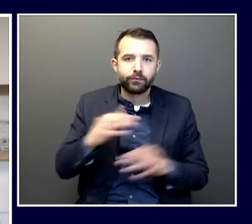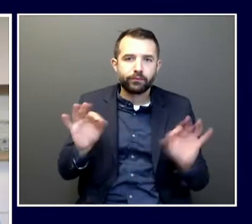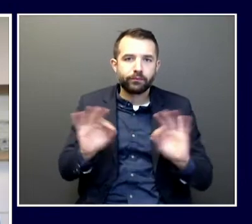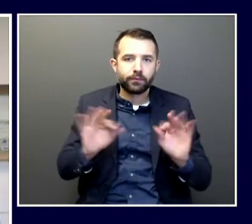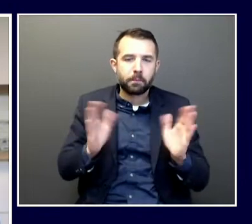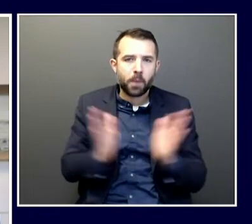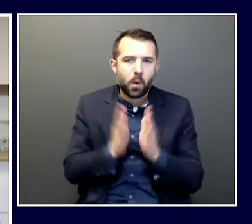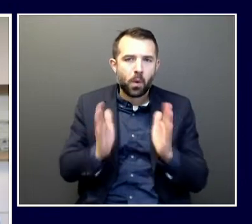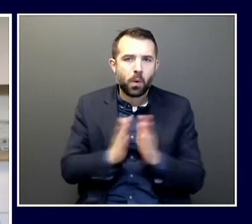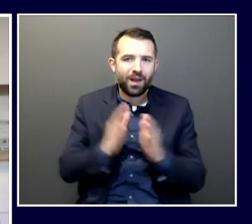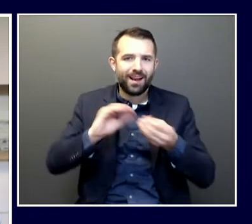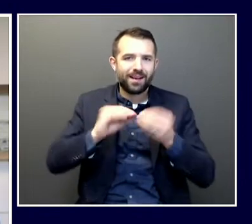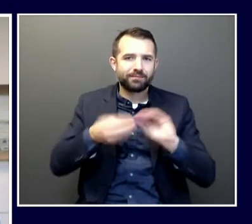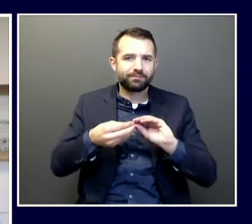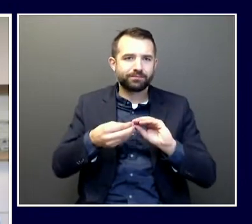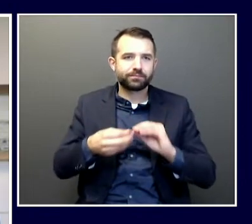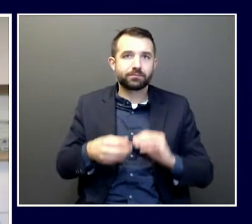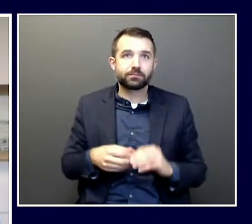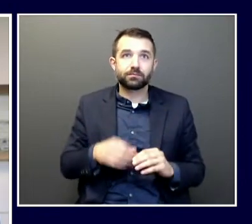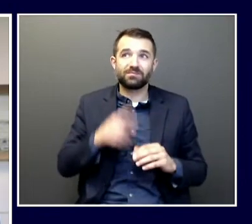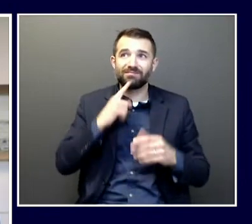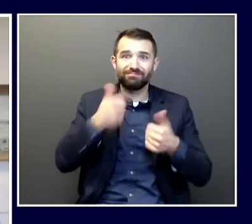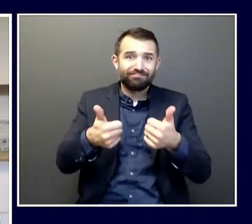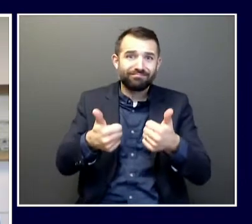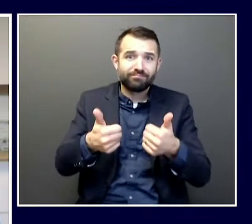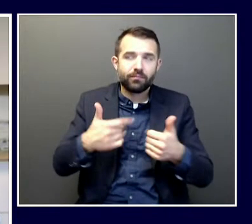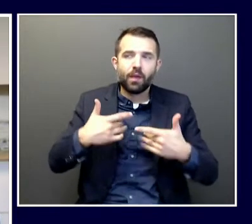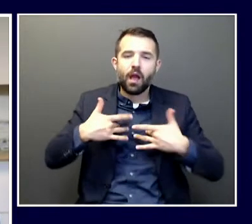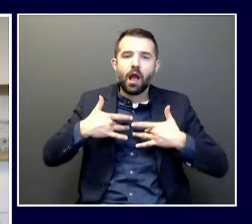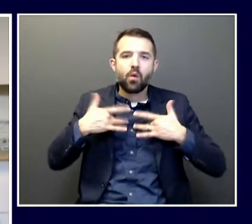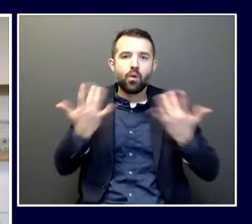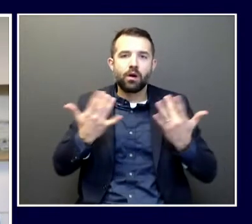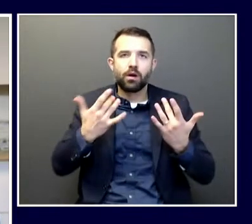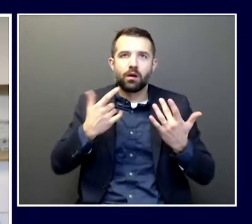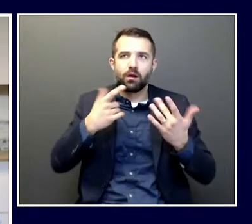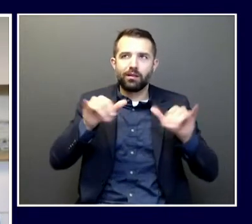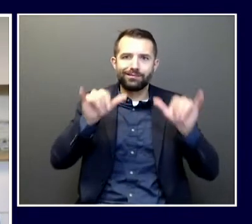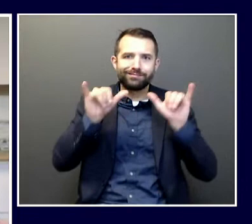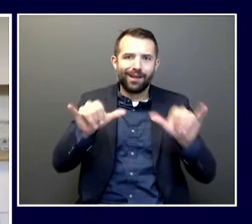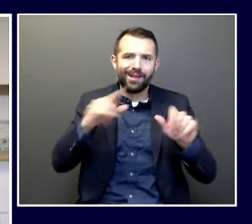different from the way that the vaccines were discussed or